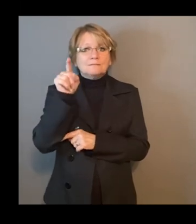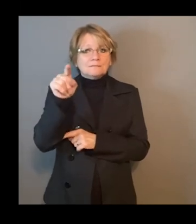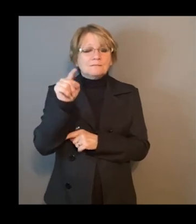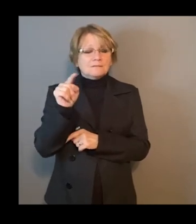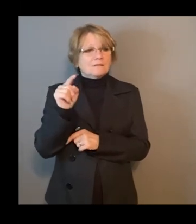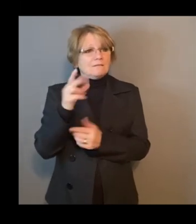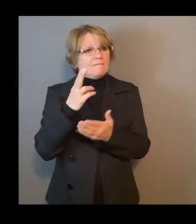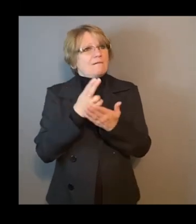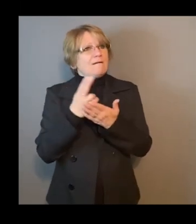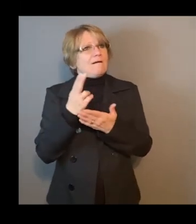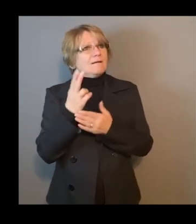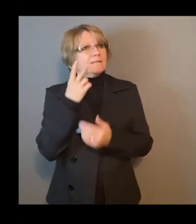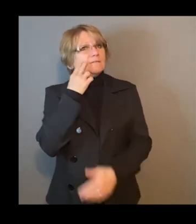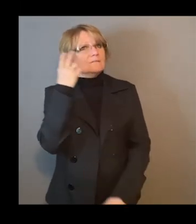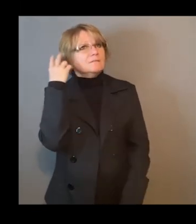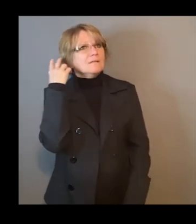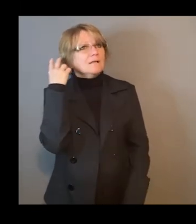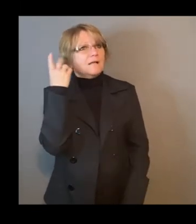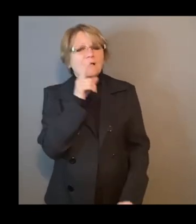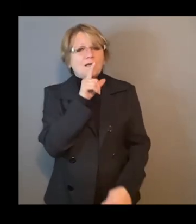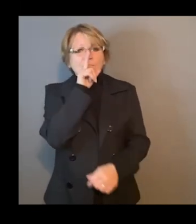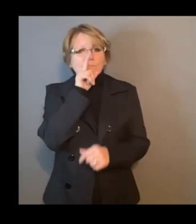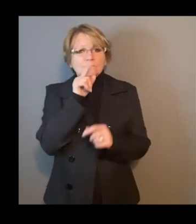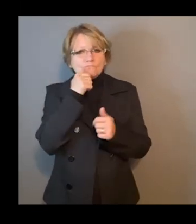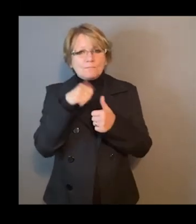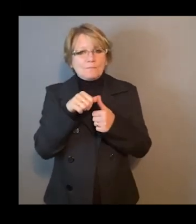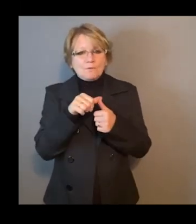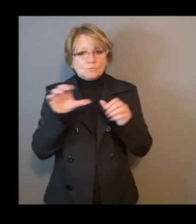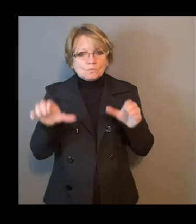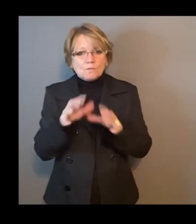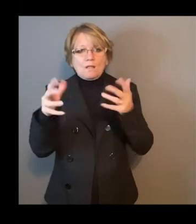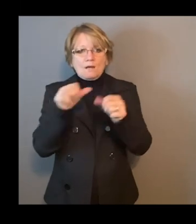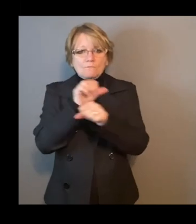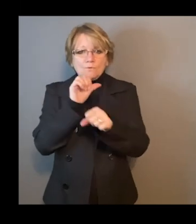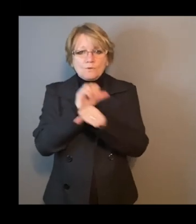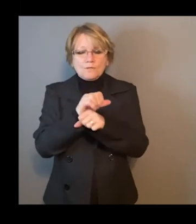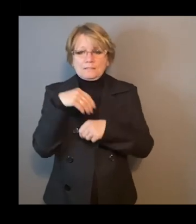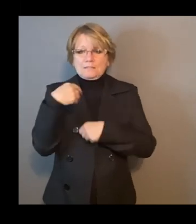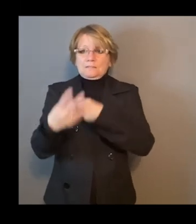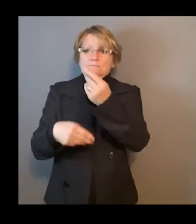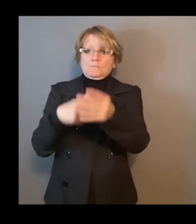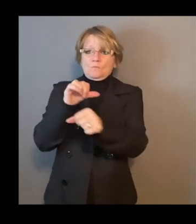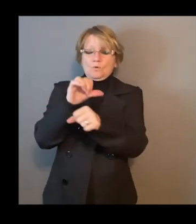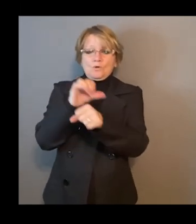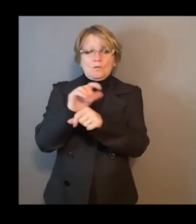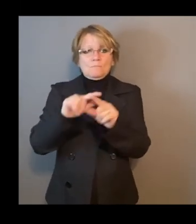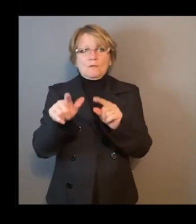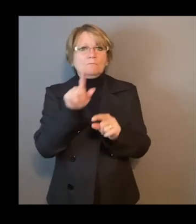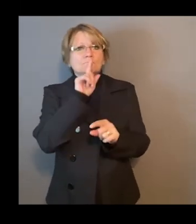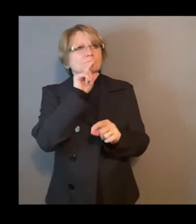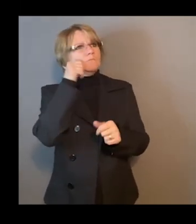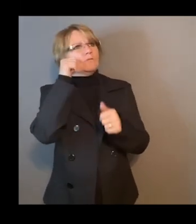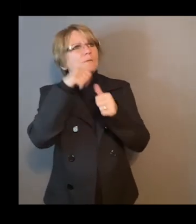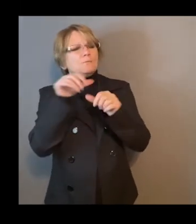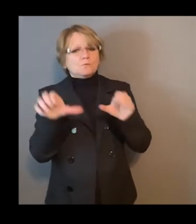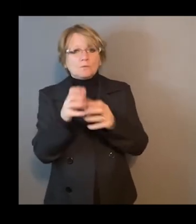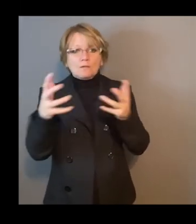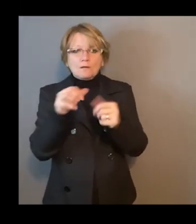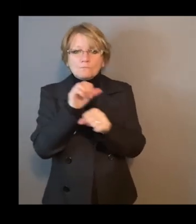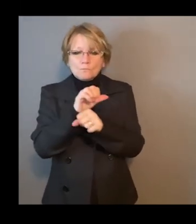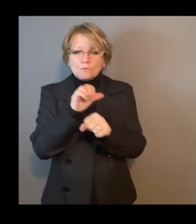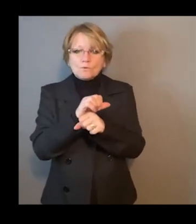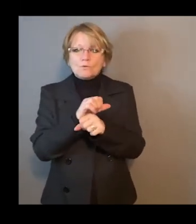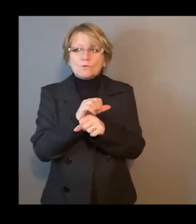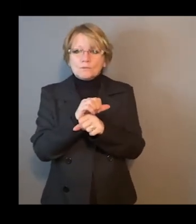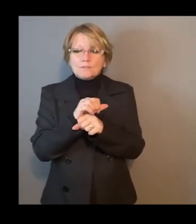like, honestly, I say, like, I think back on it, I don't really even remember doing a lot of work. Like, they gave you the work, but I personally don't remember doing a lot of work.